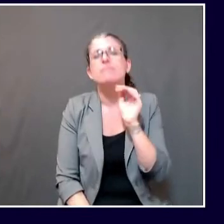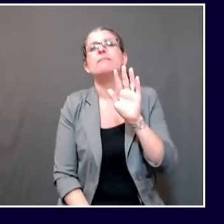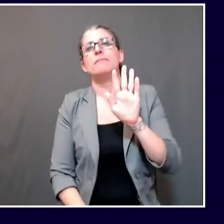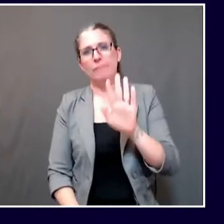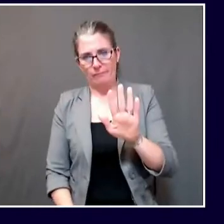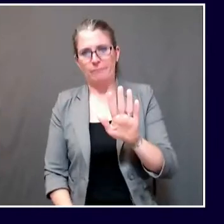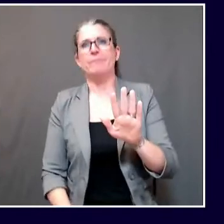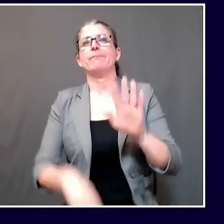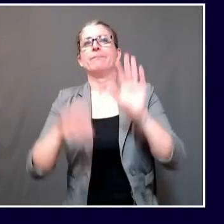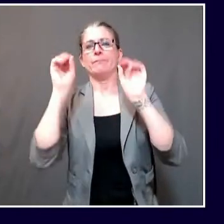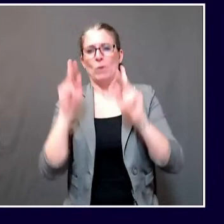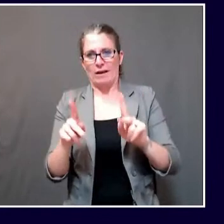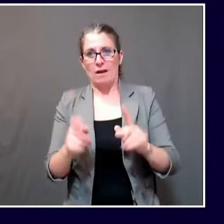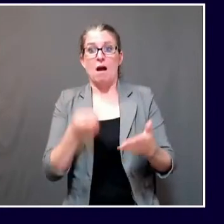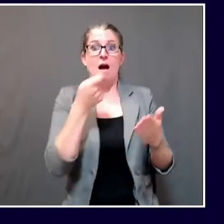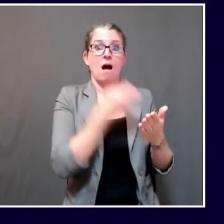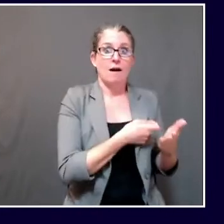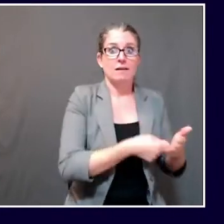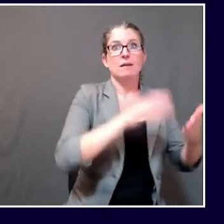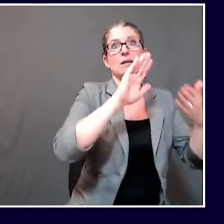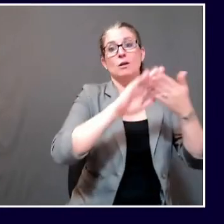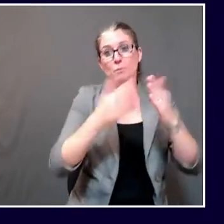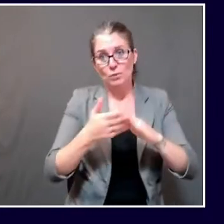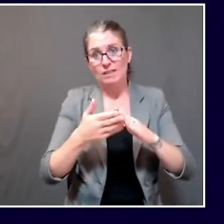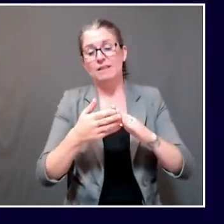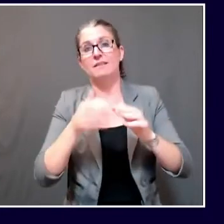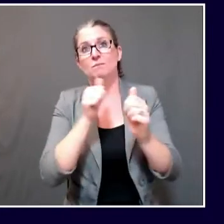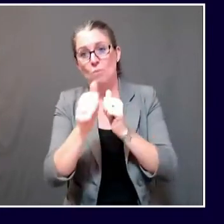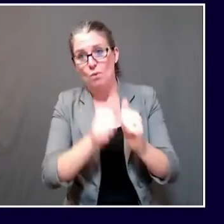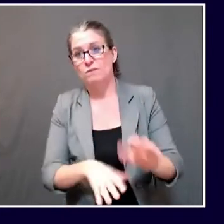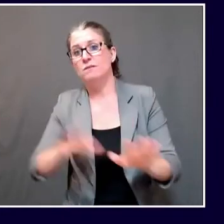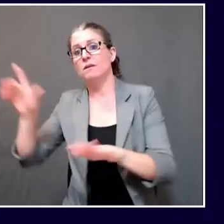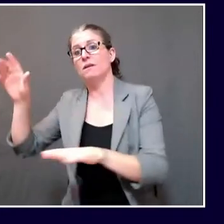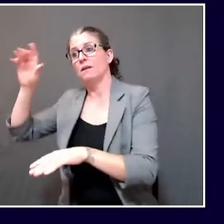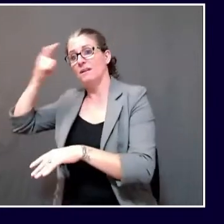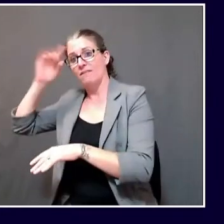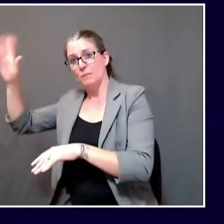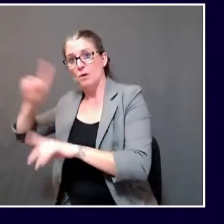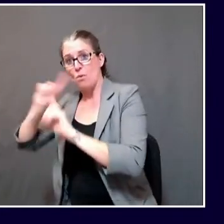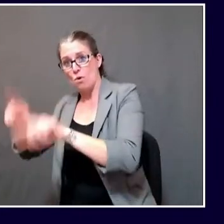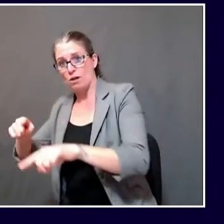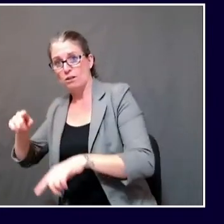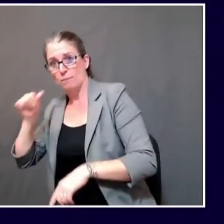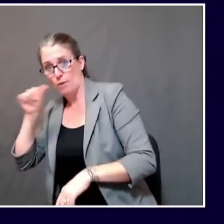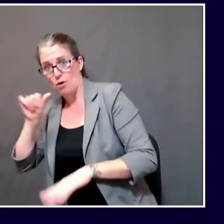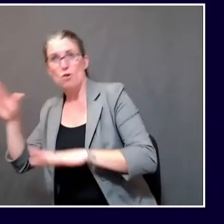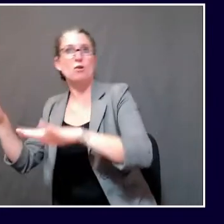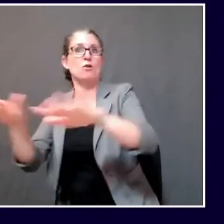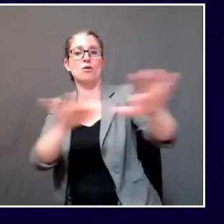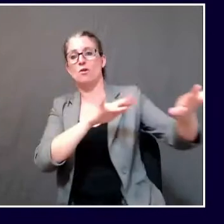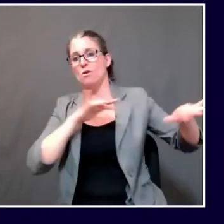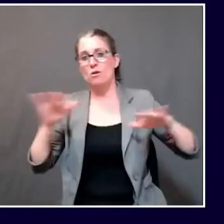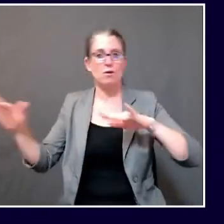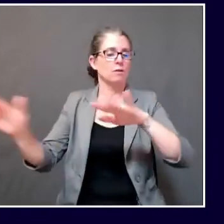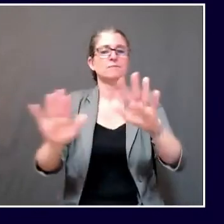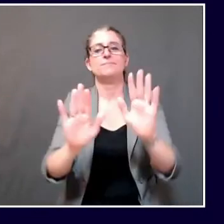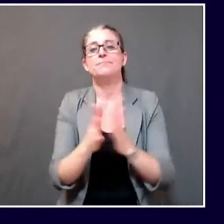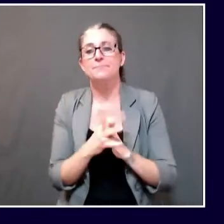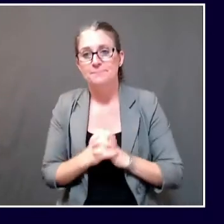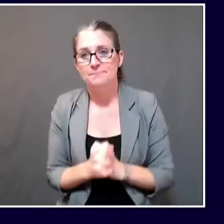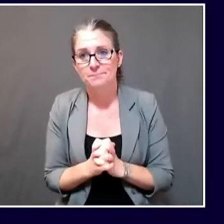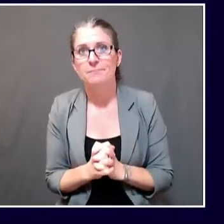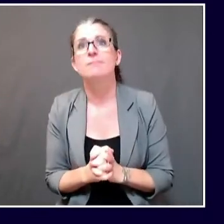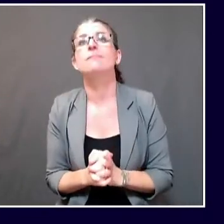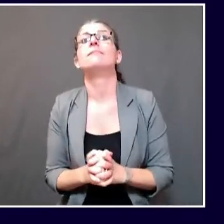question. We're still looking into what the dynamics are there. We'll get back to you as it relates to this particular hockey setup